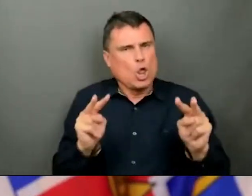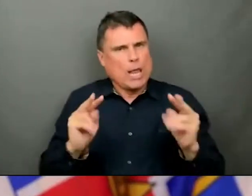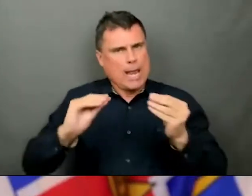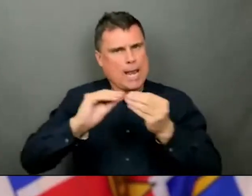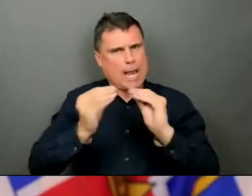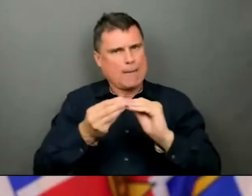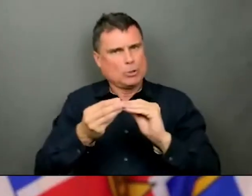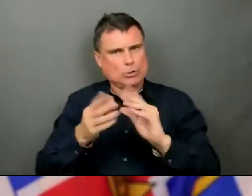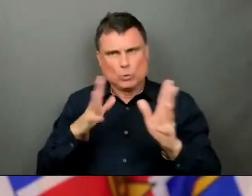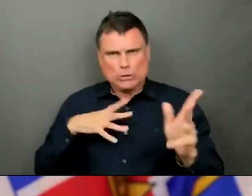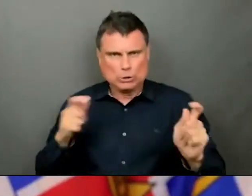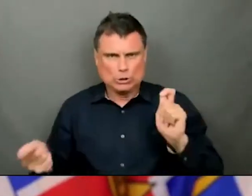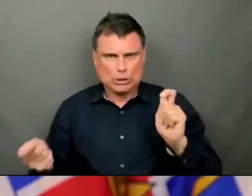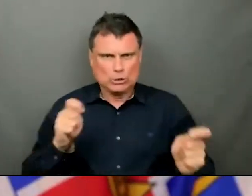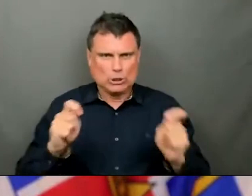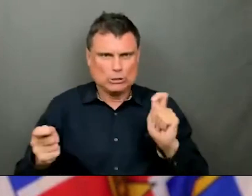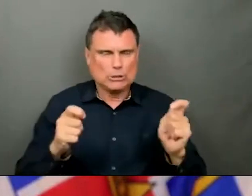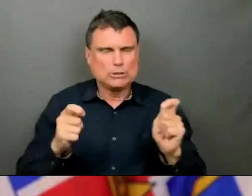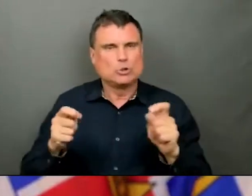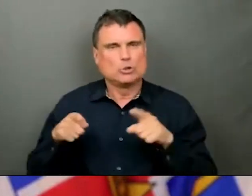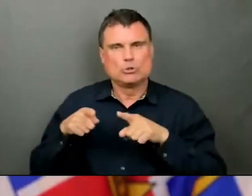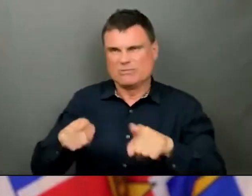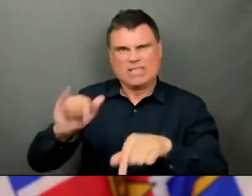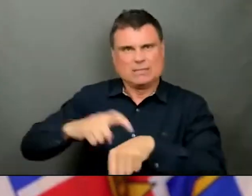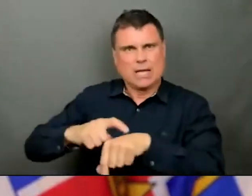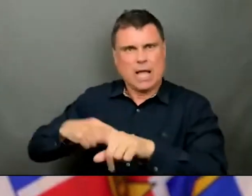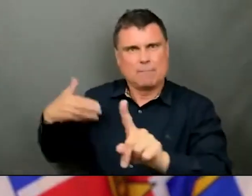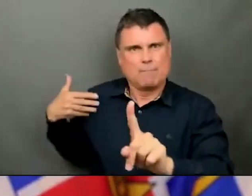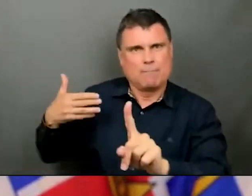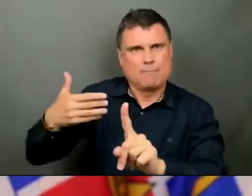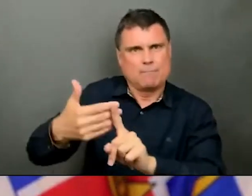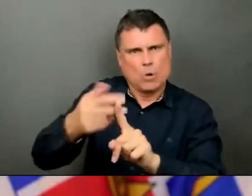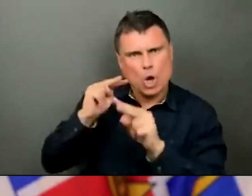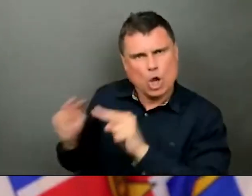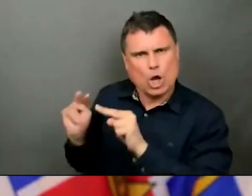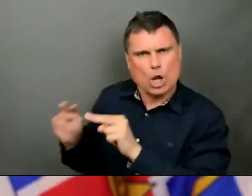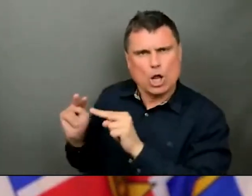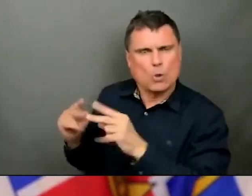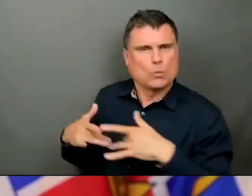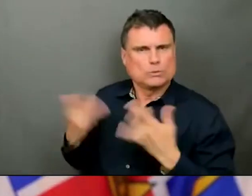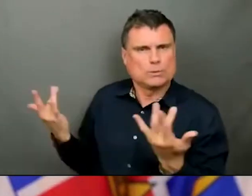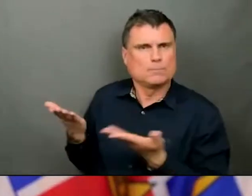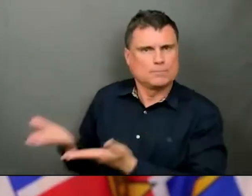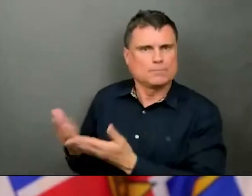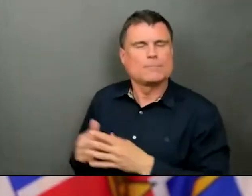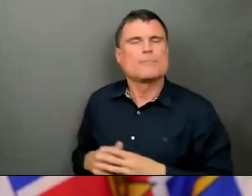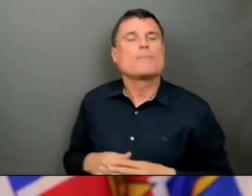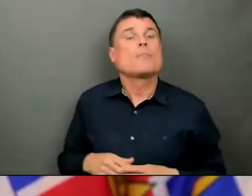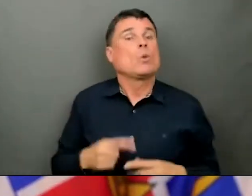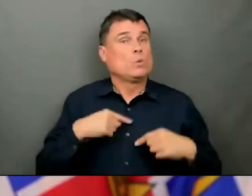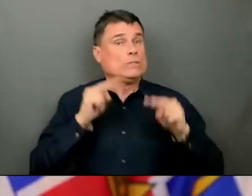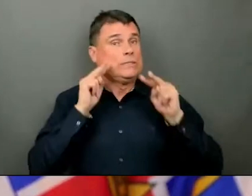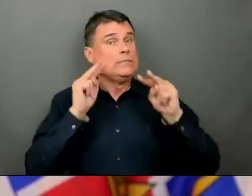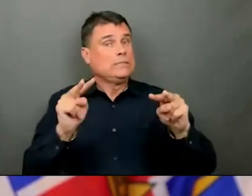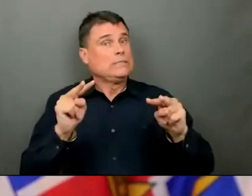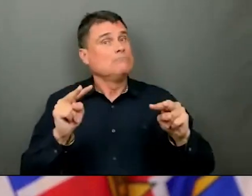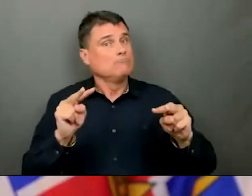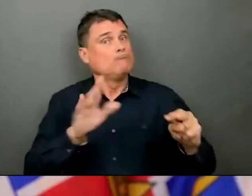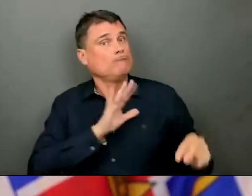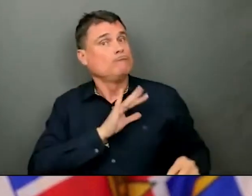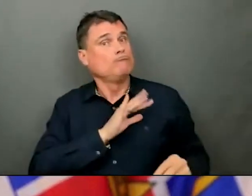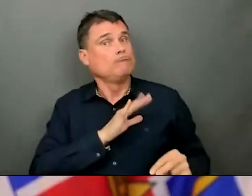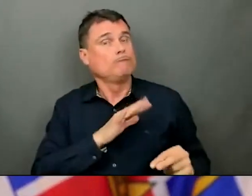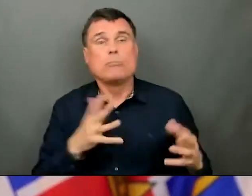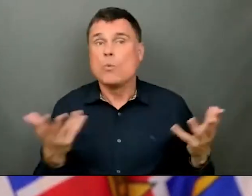where we've seen really good results in some of the communities where we've paid attention to it, and I know some of them are